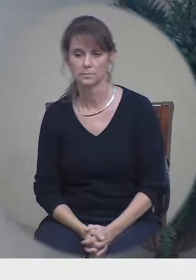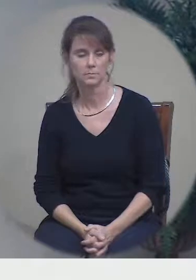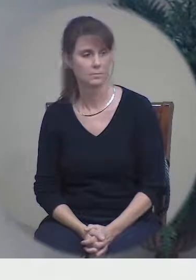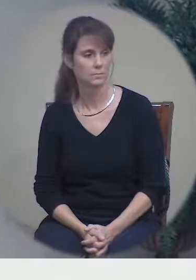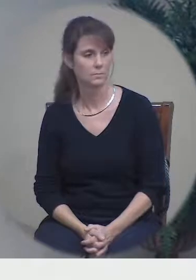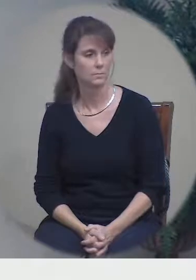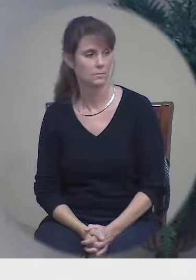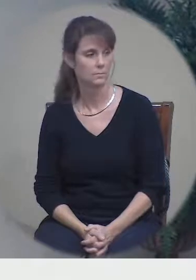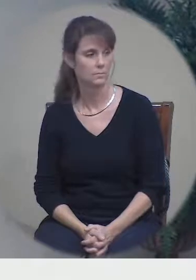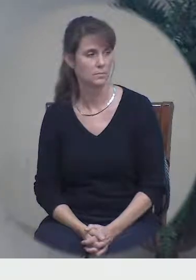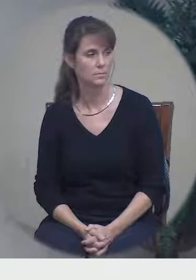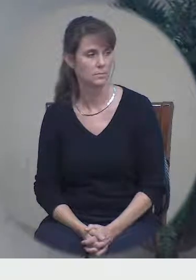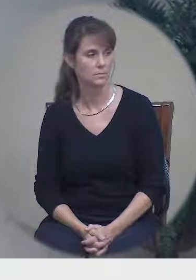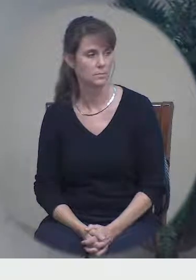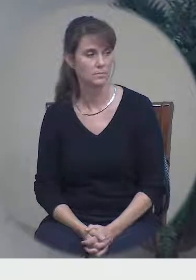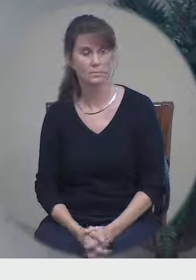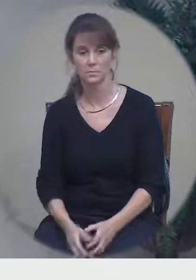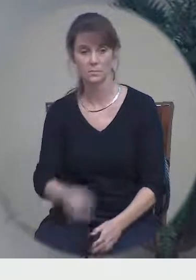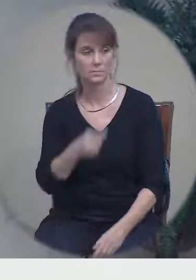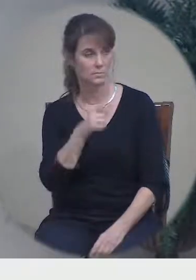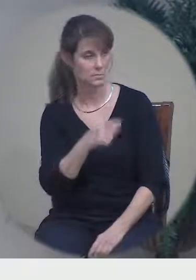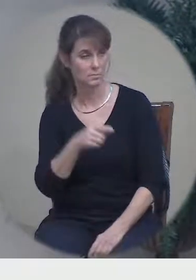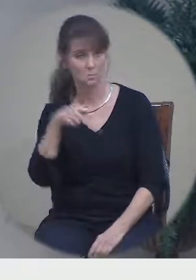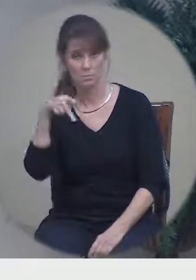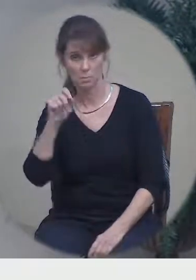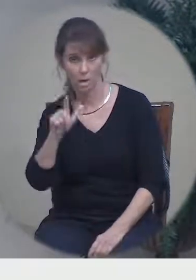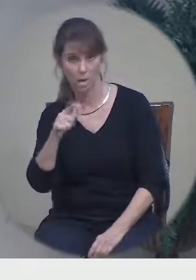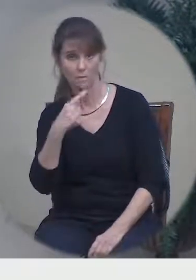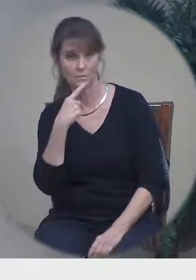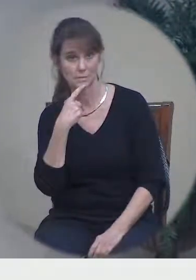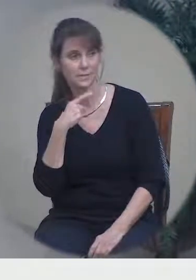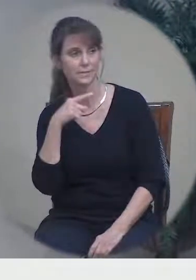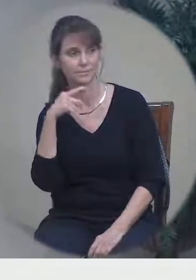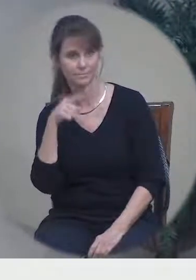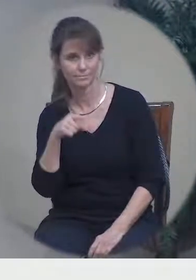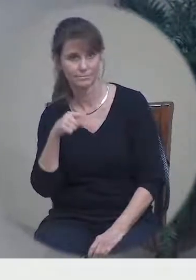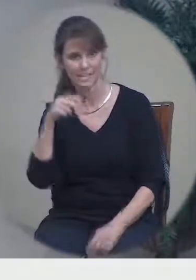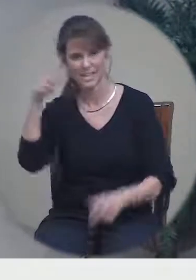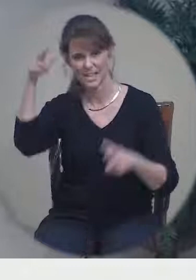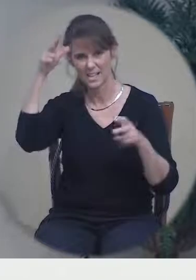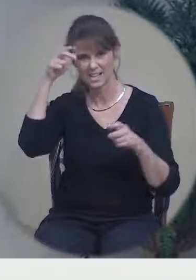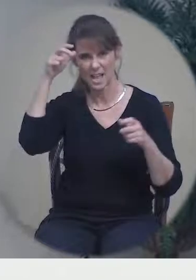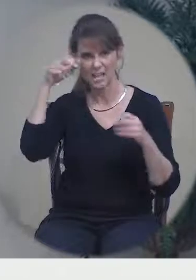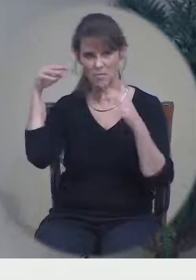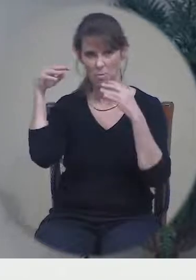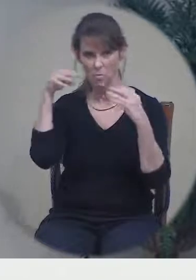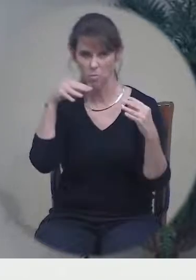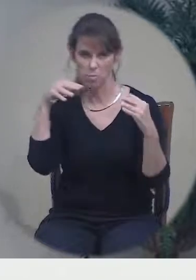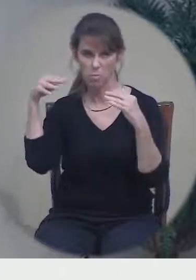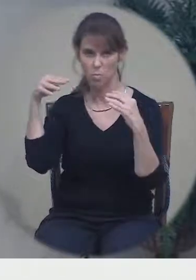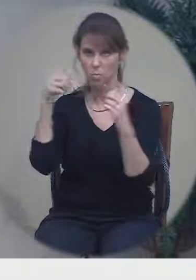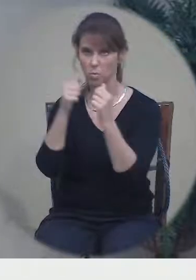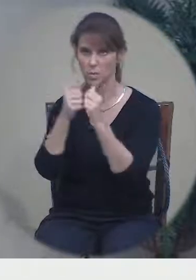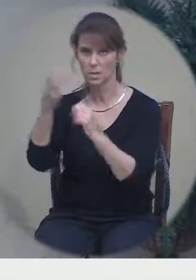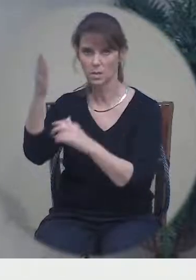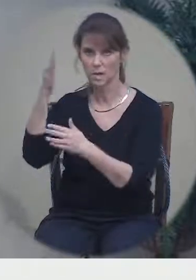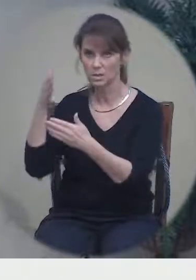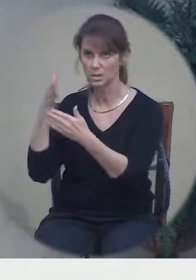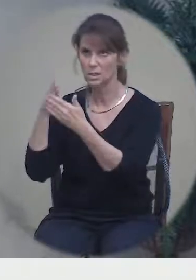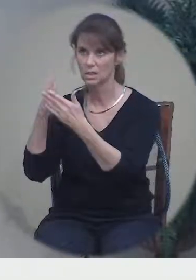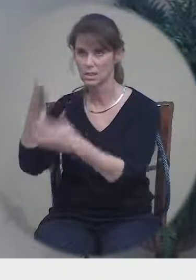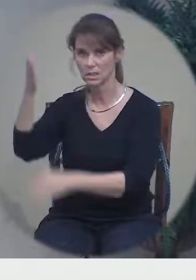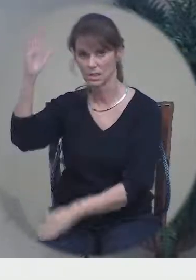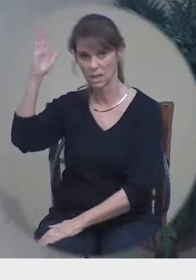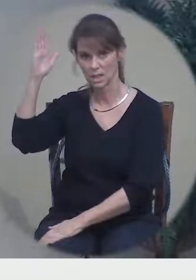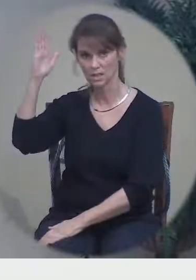He is at war with God. Okay. And he wants to demonstrate to God that